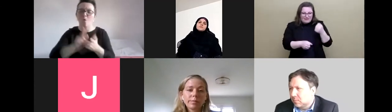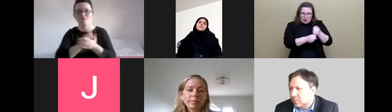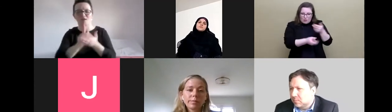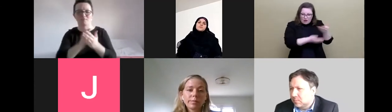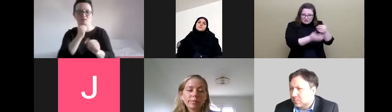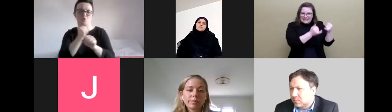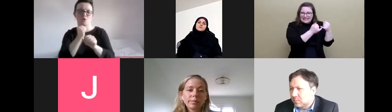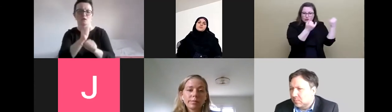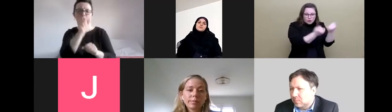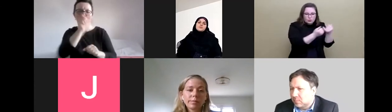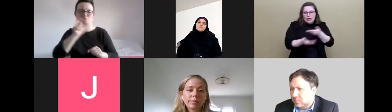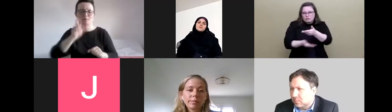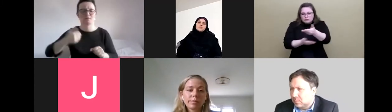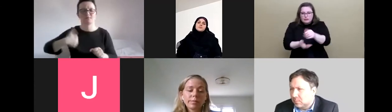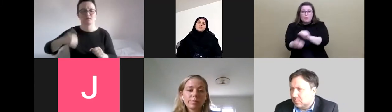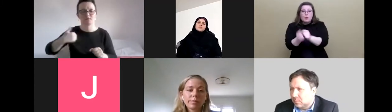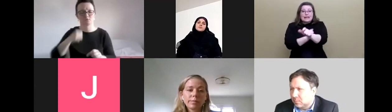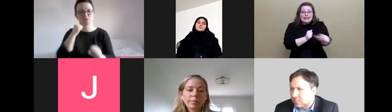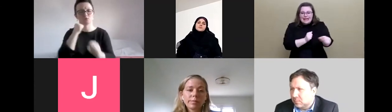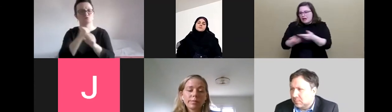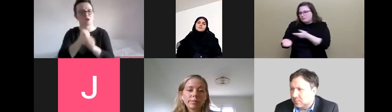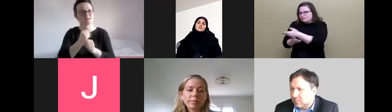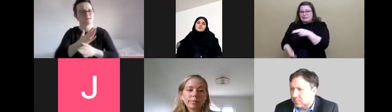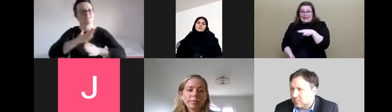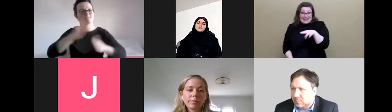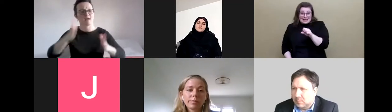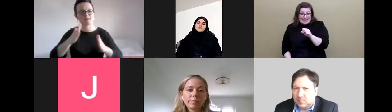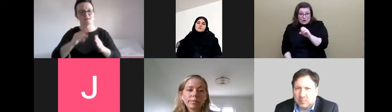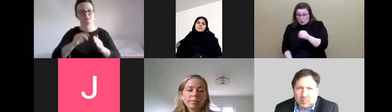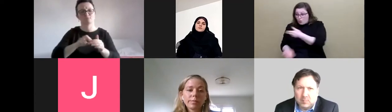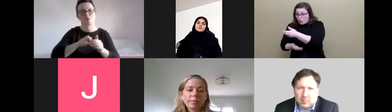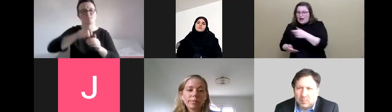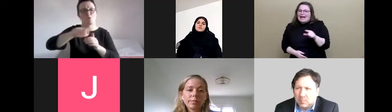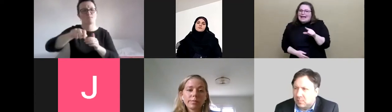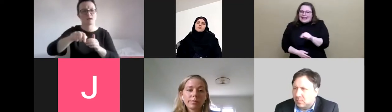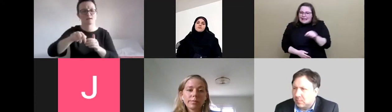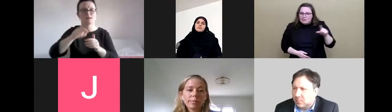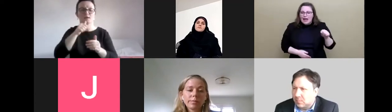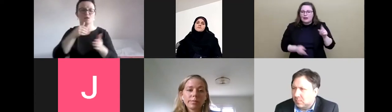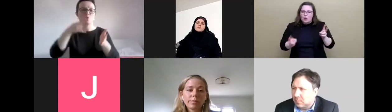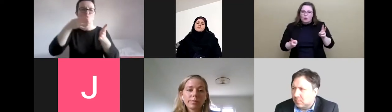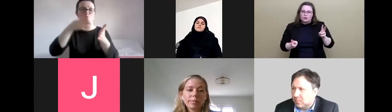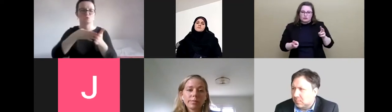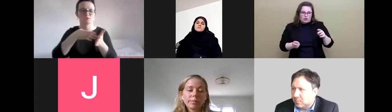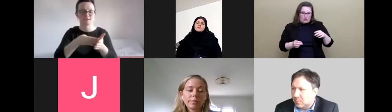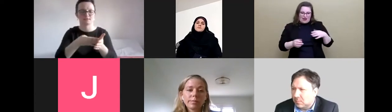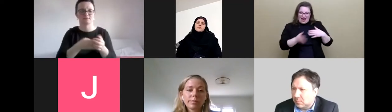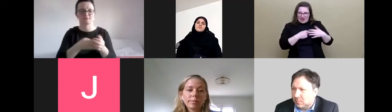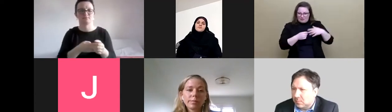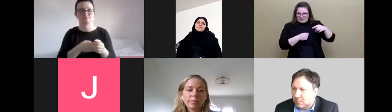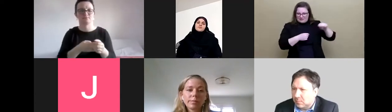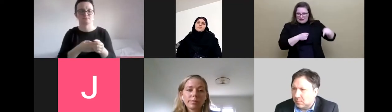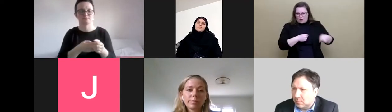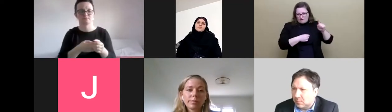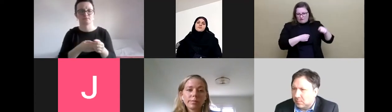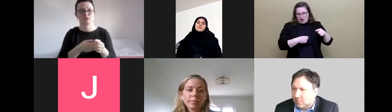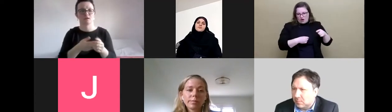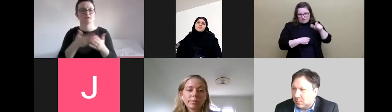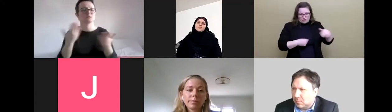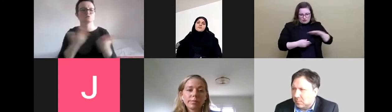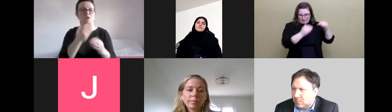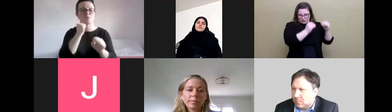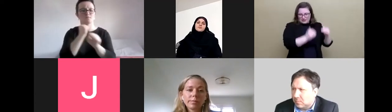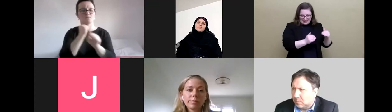the NGOs that occasionally work on issues of the disabled, that we will